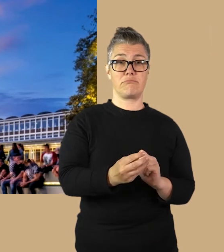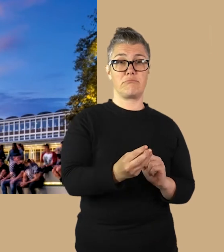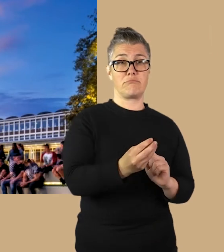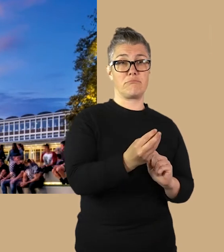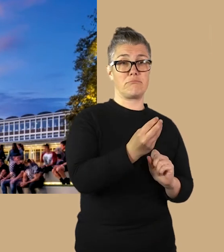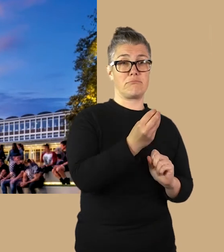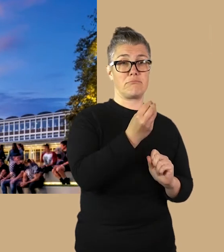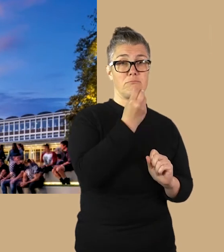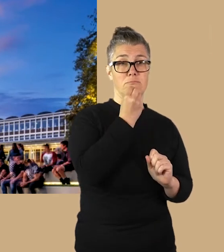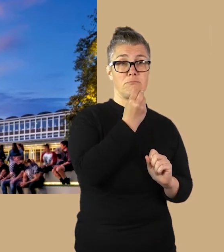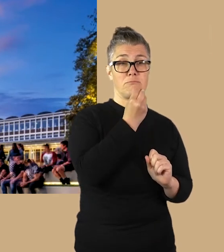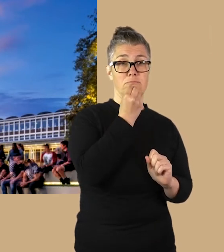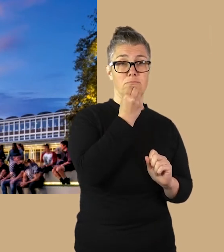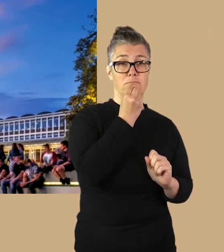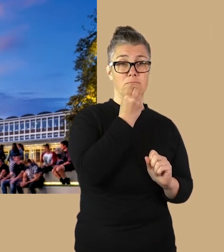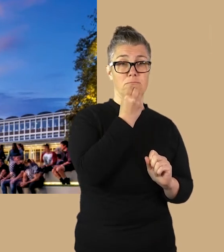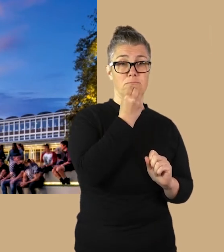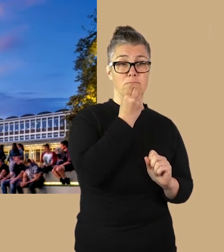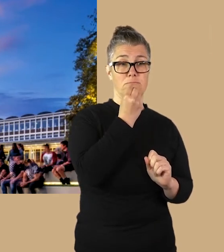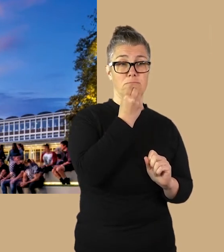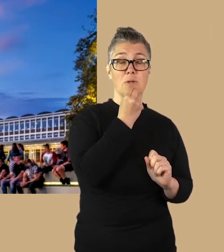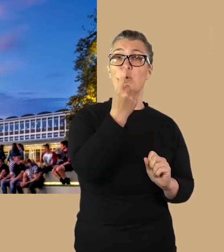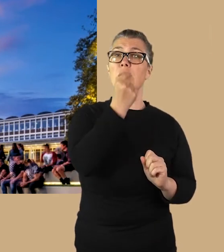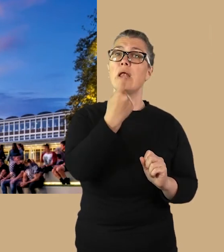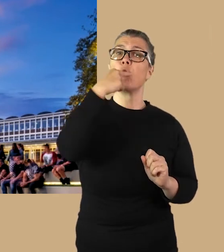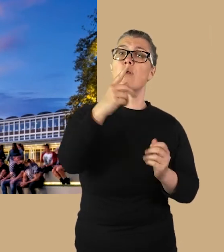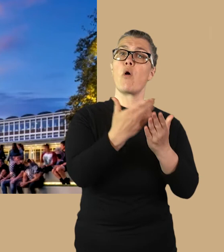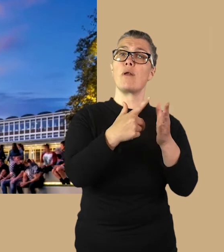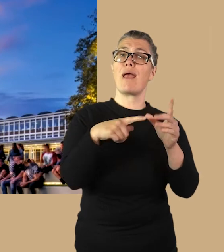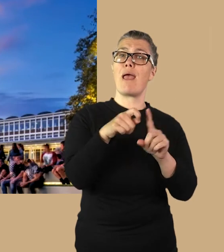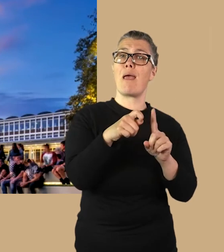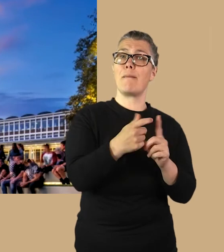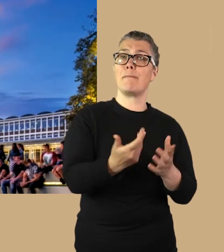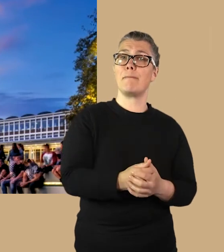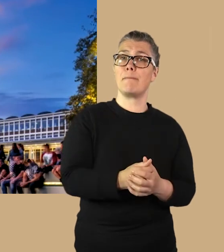allowing us the actual options to order on an app or on